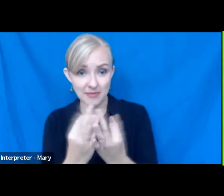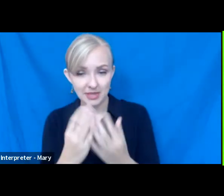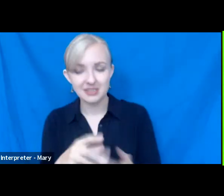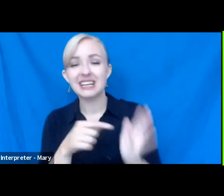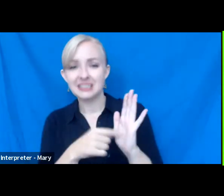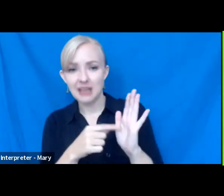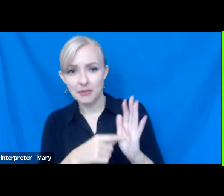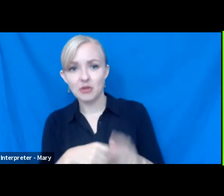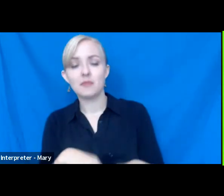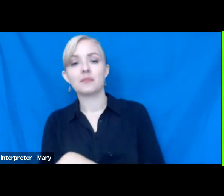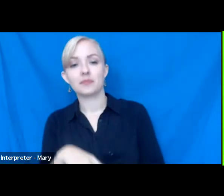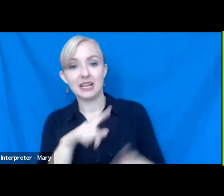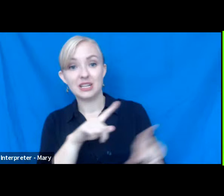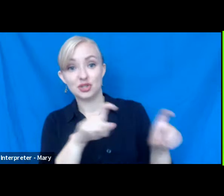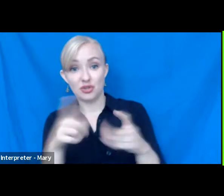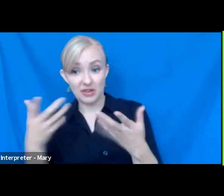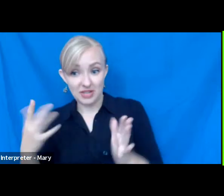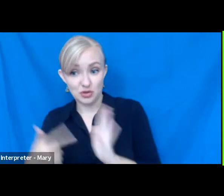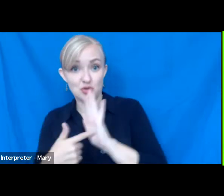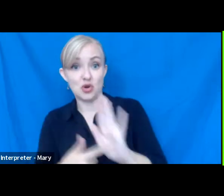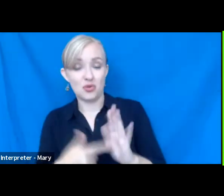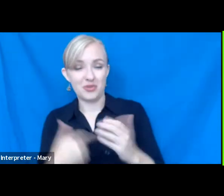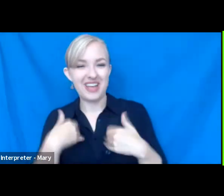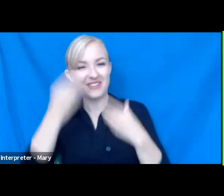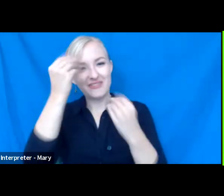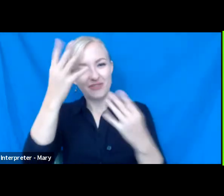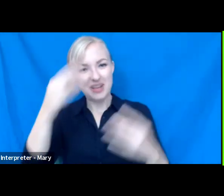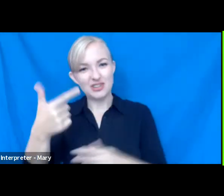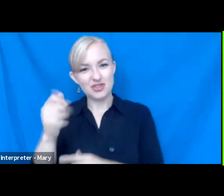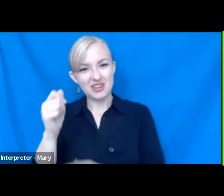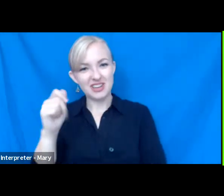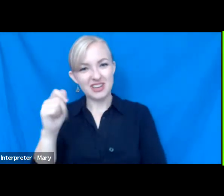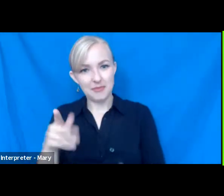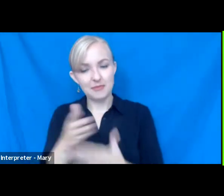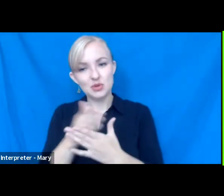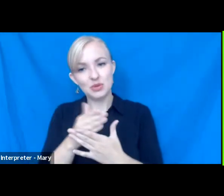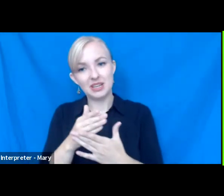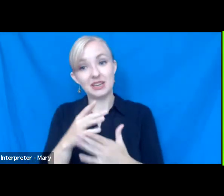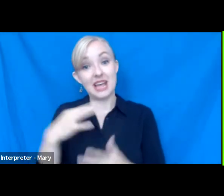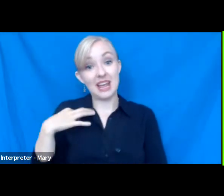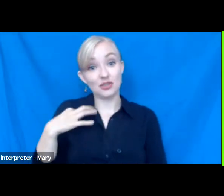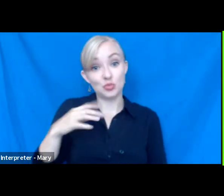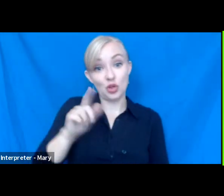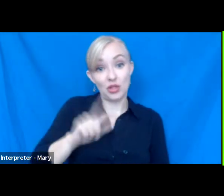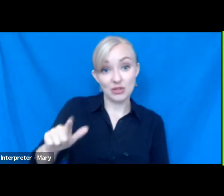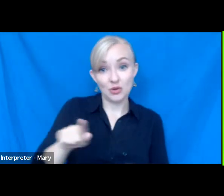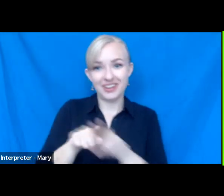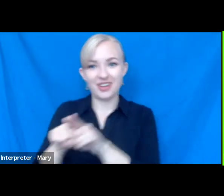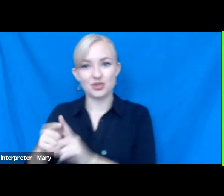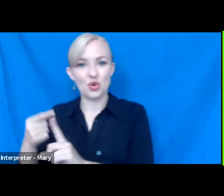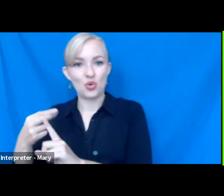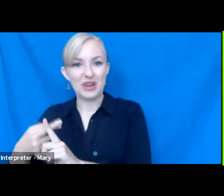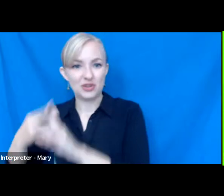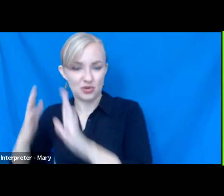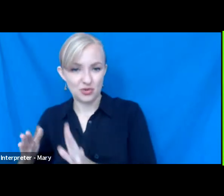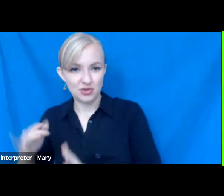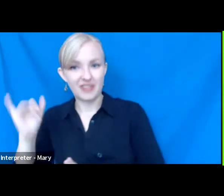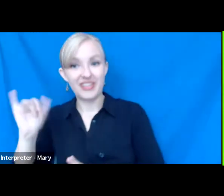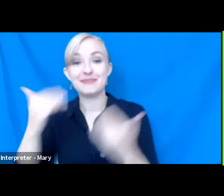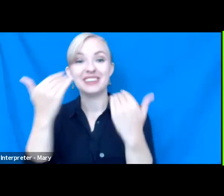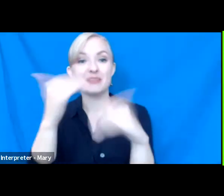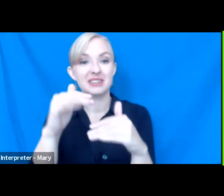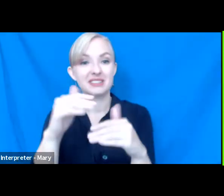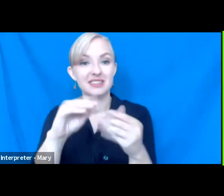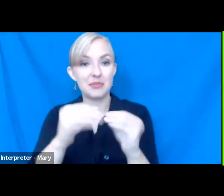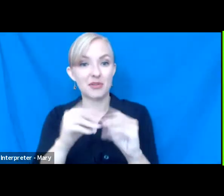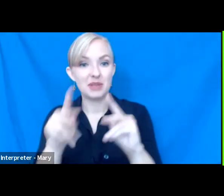do show that there is an information gap among eligible landlords and tenants. This is limiting the number of households that know